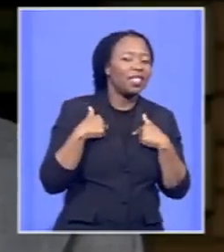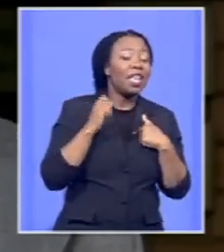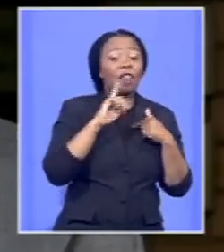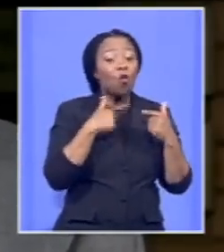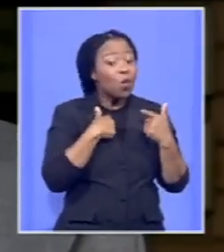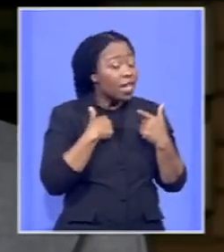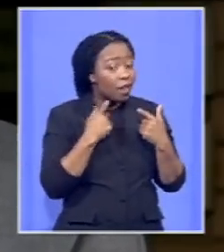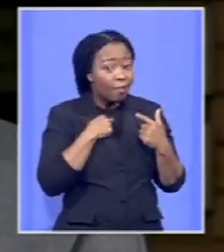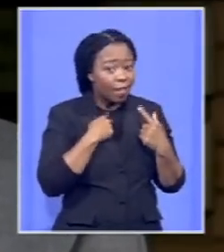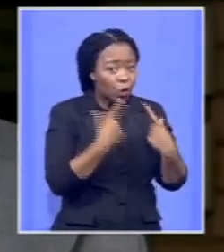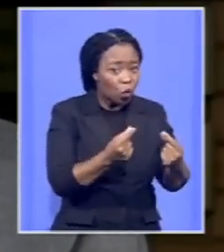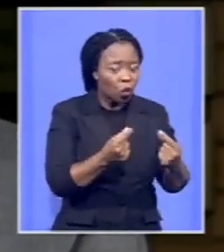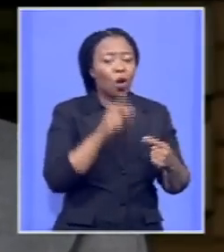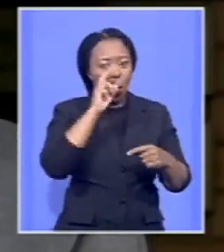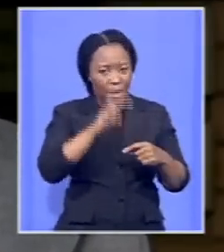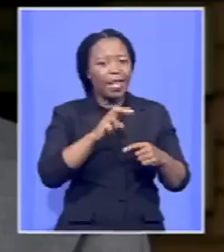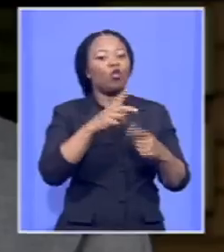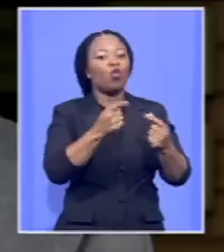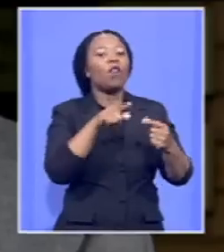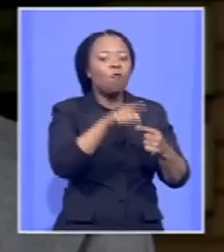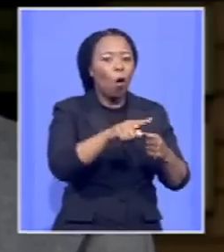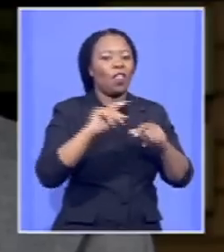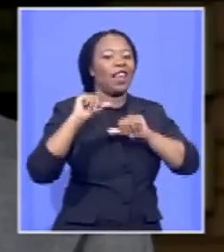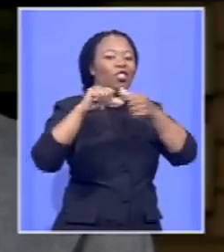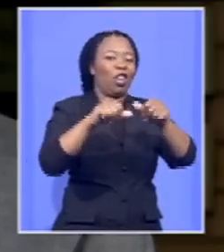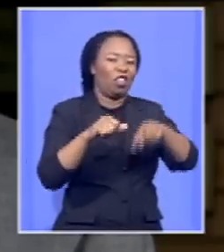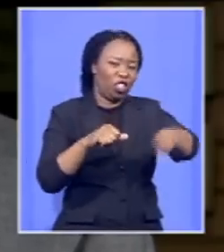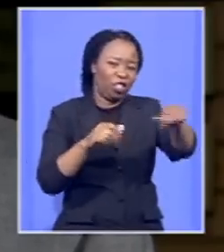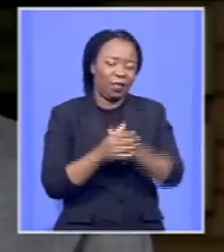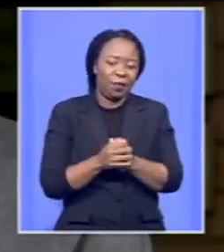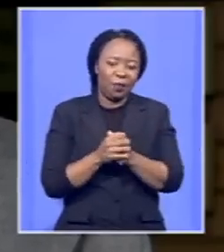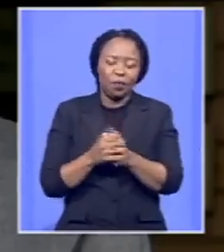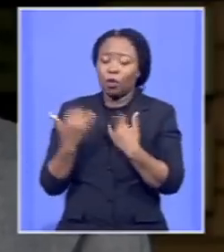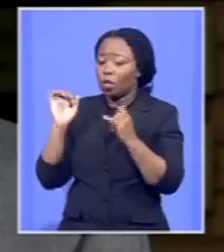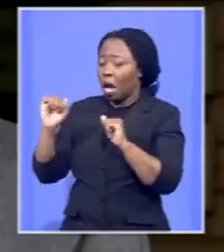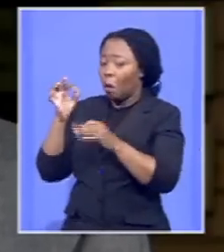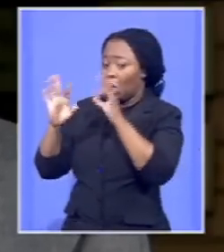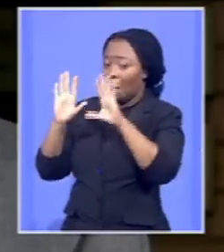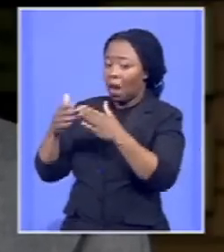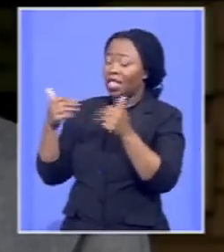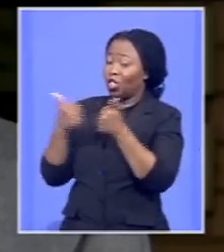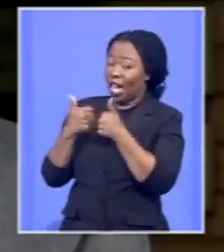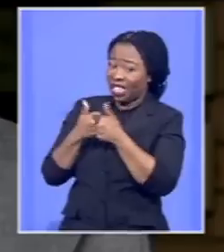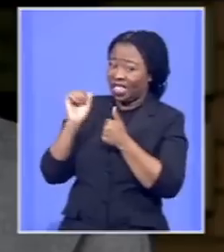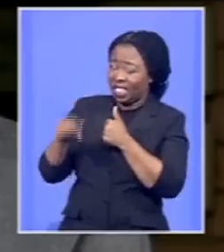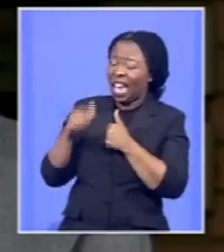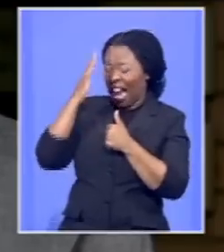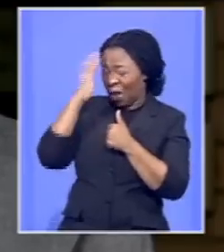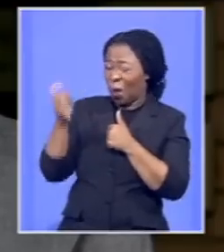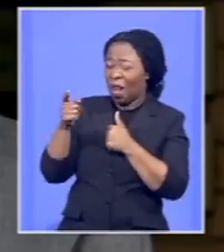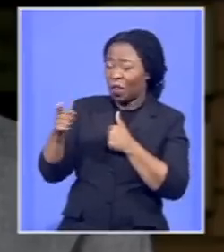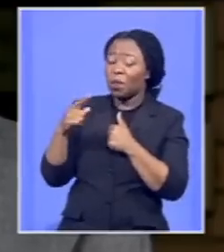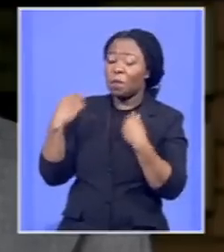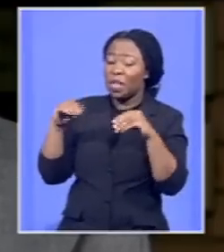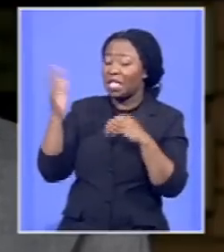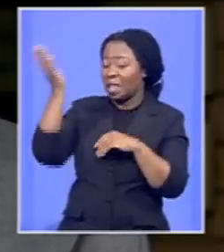it, we owe it to the next generation. Finally, your party facing challenges. I know you are busy